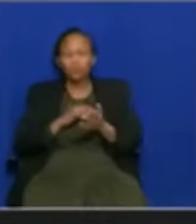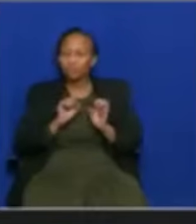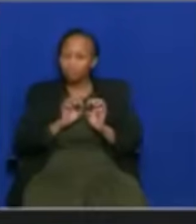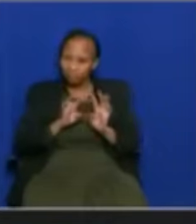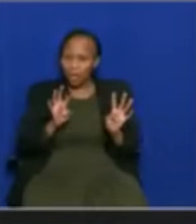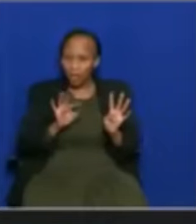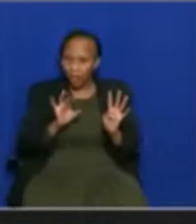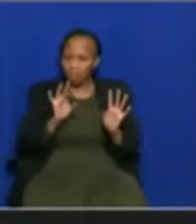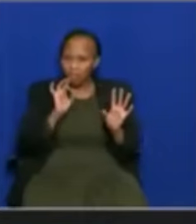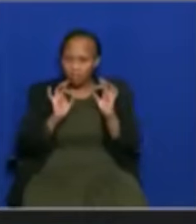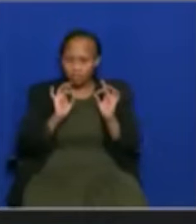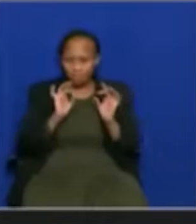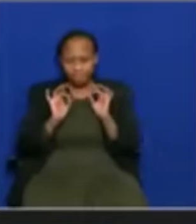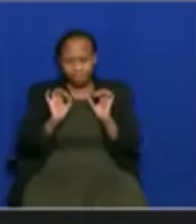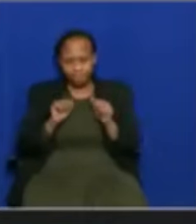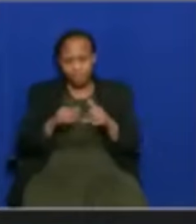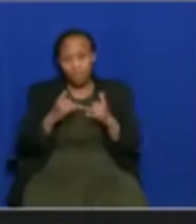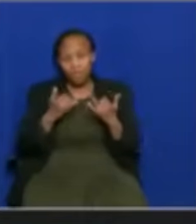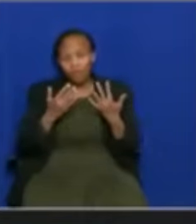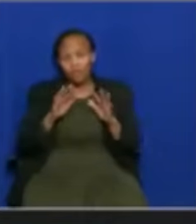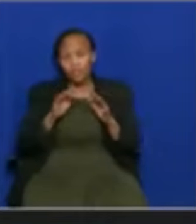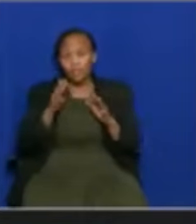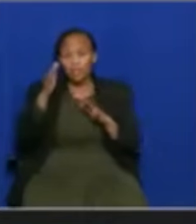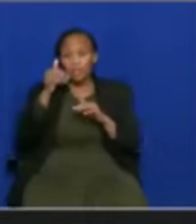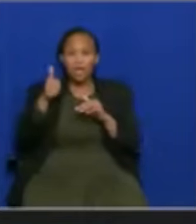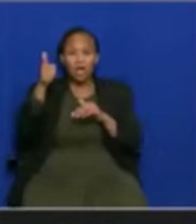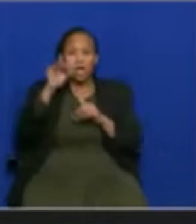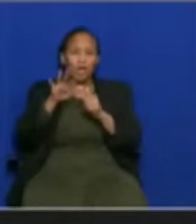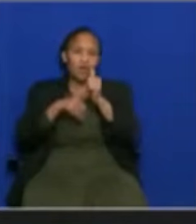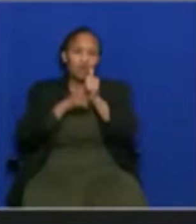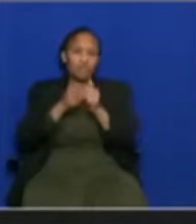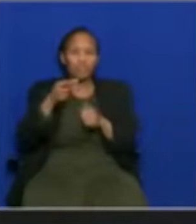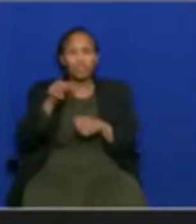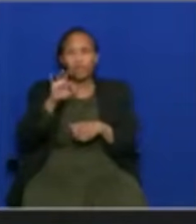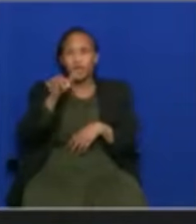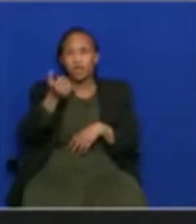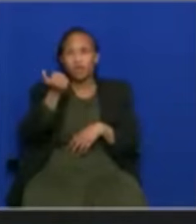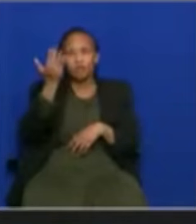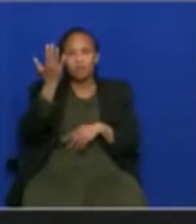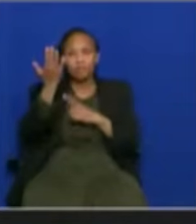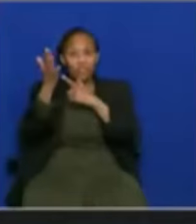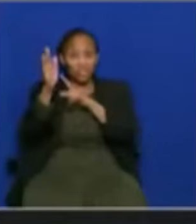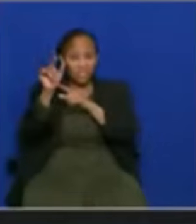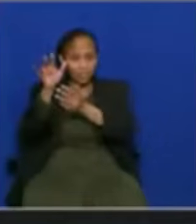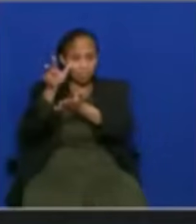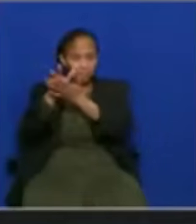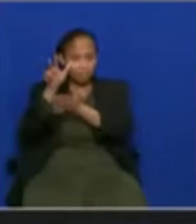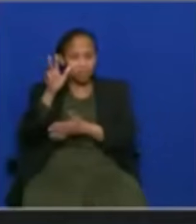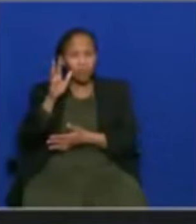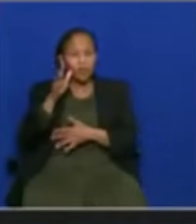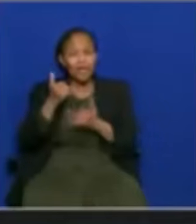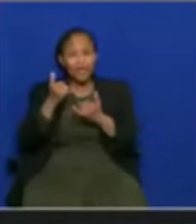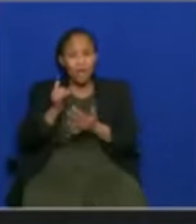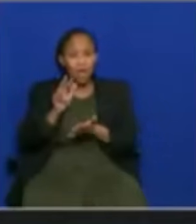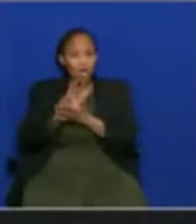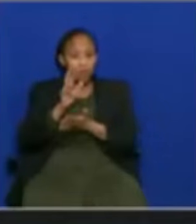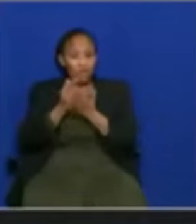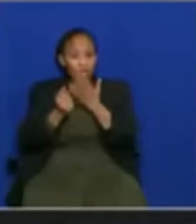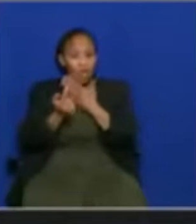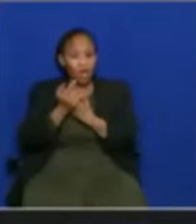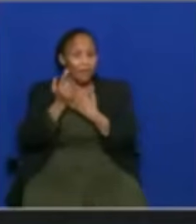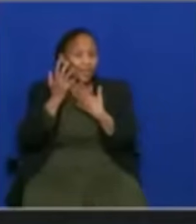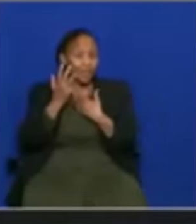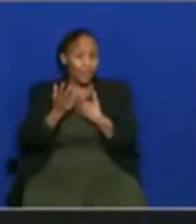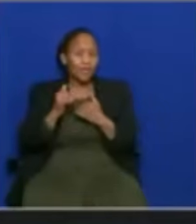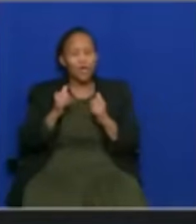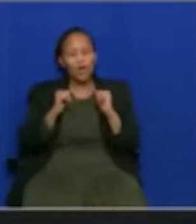Head Office Human Resources, and it gets approved there. So the approval of the panel takes place there, and the acting Deputy National Commissioner